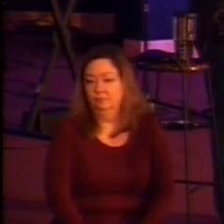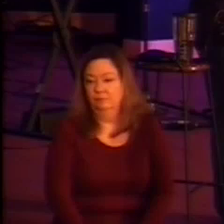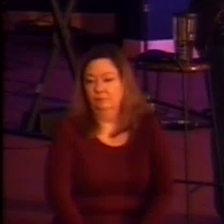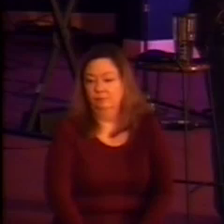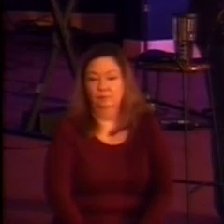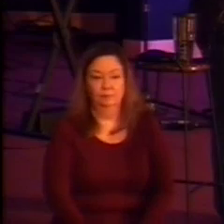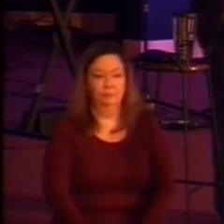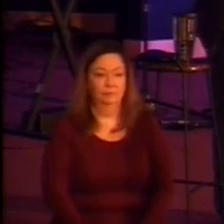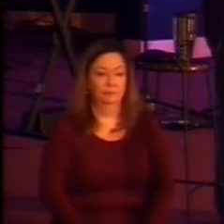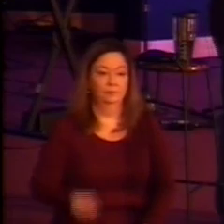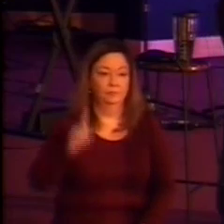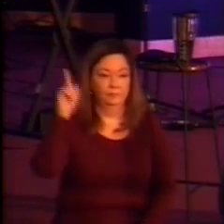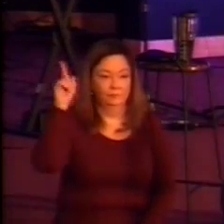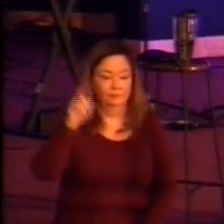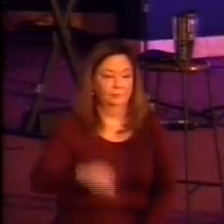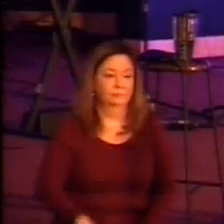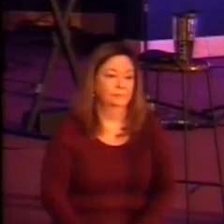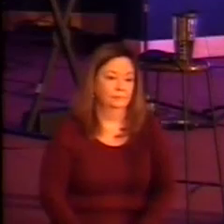Acts